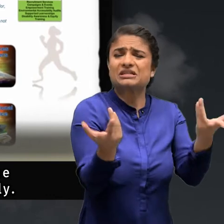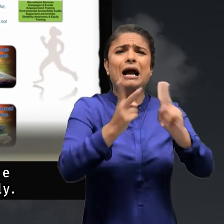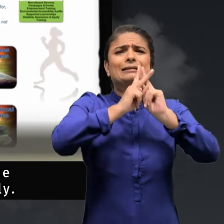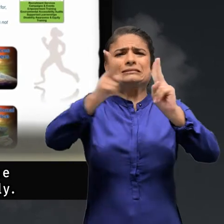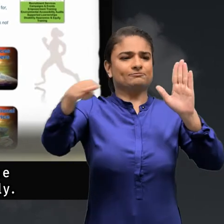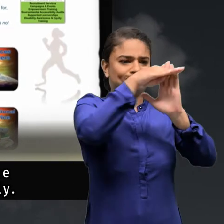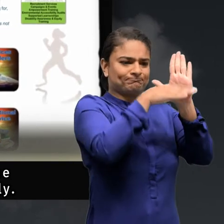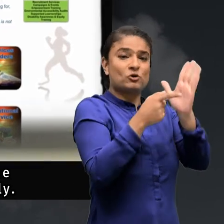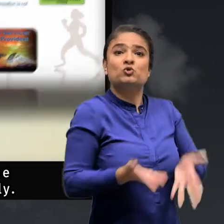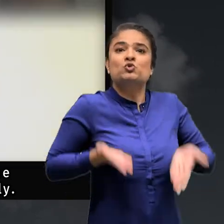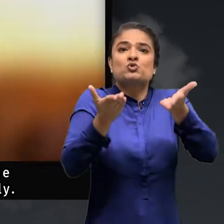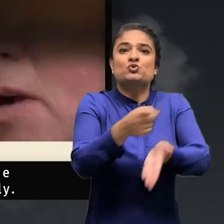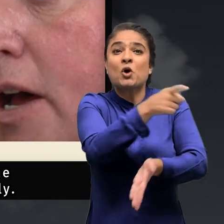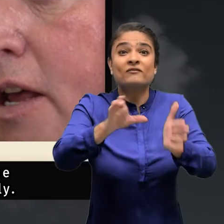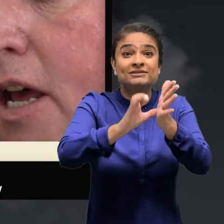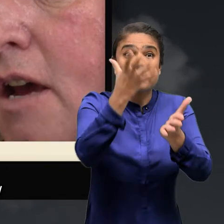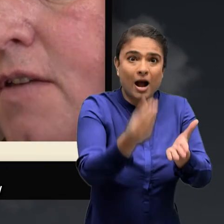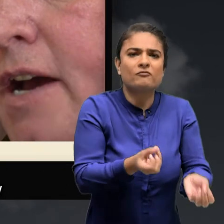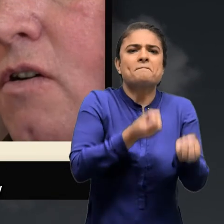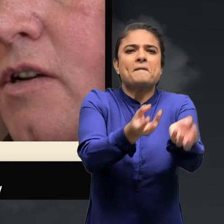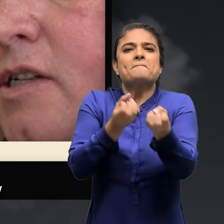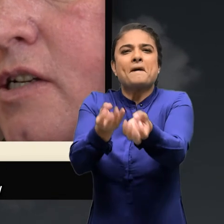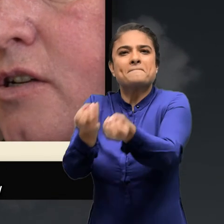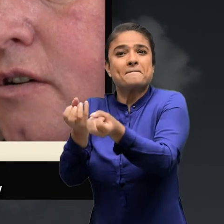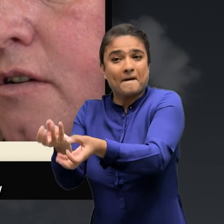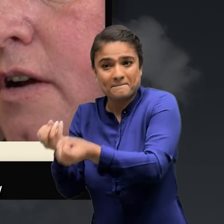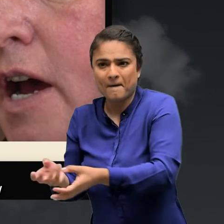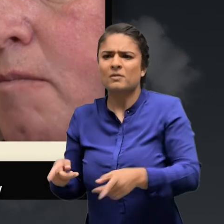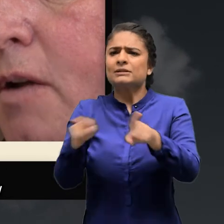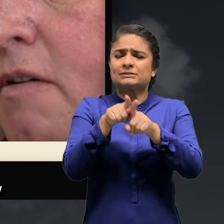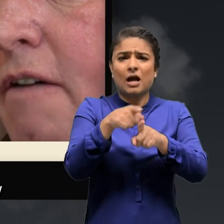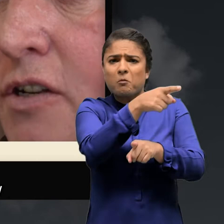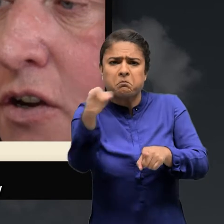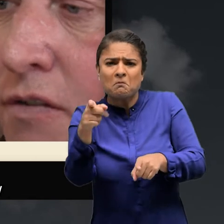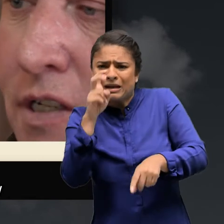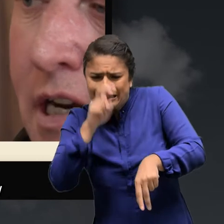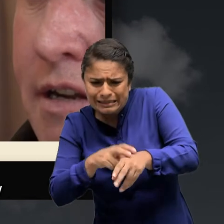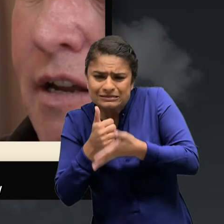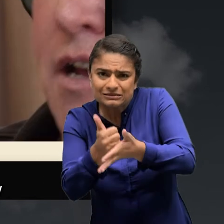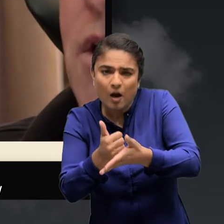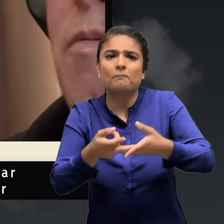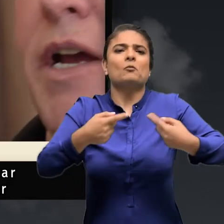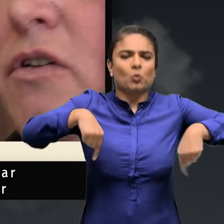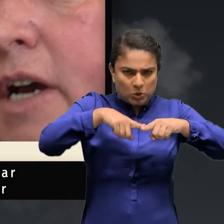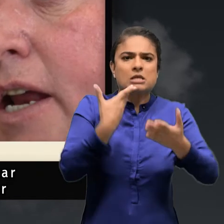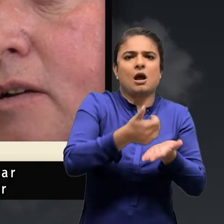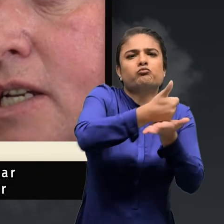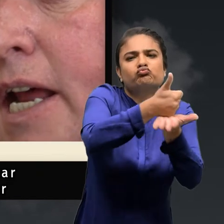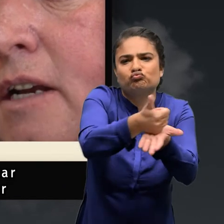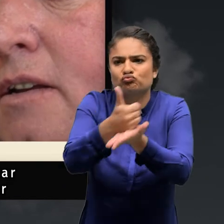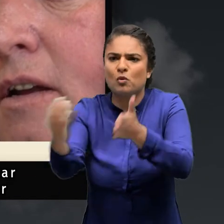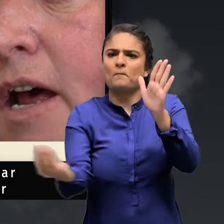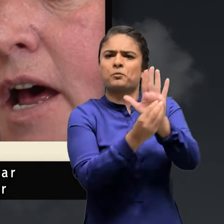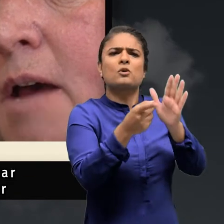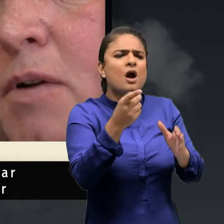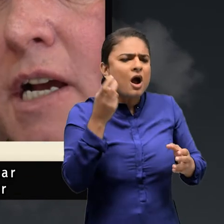us and a list of the products they supply. If they can't assist you, then we have a search facility where you can